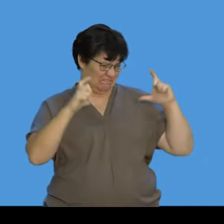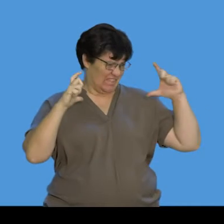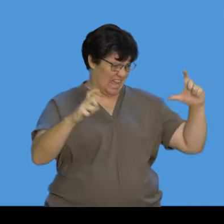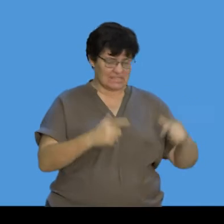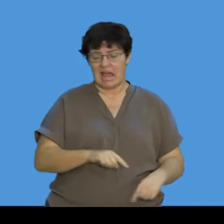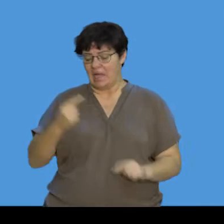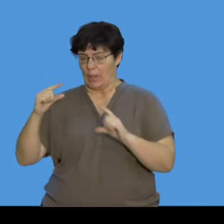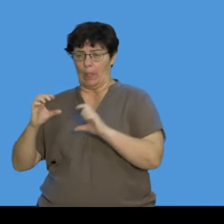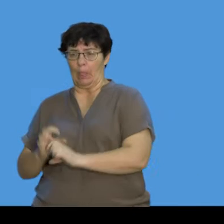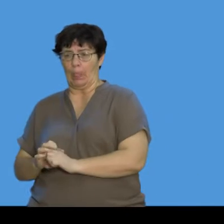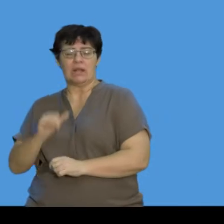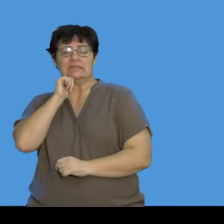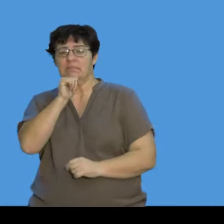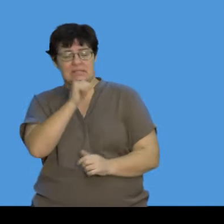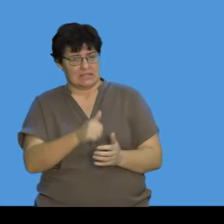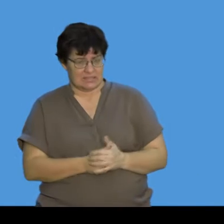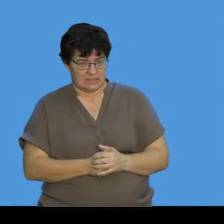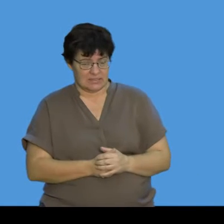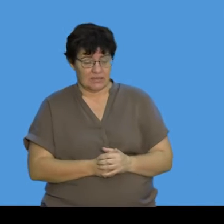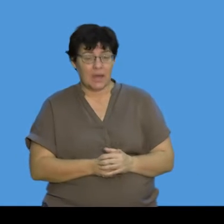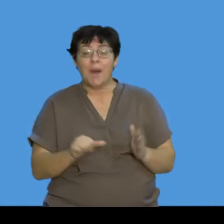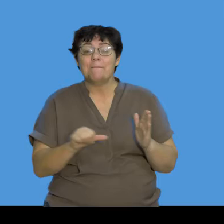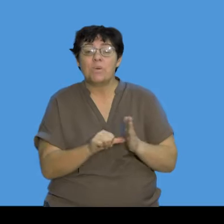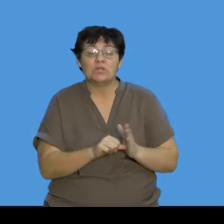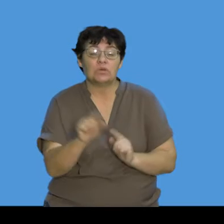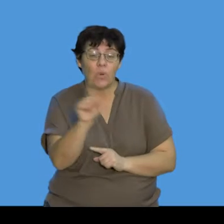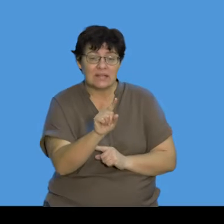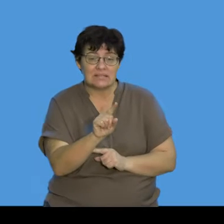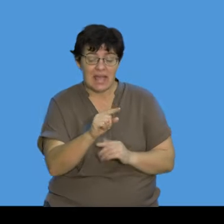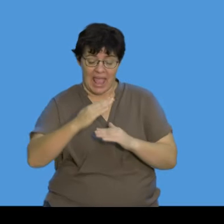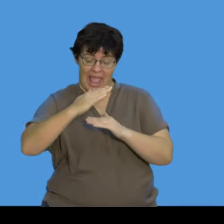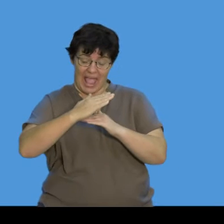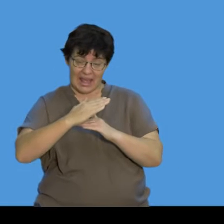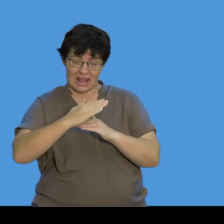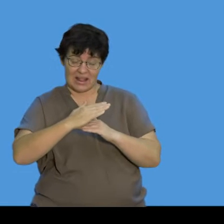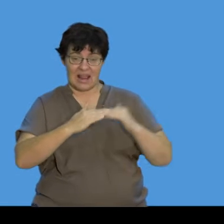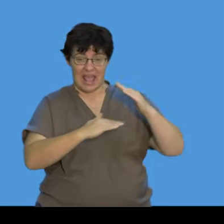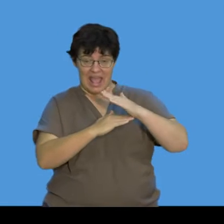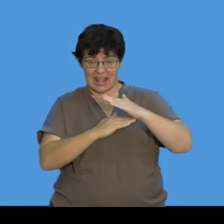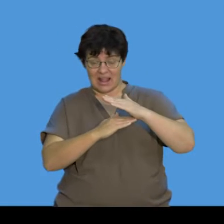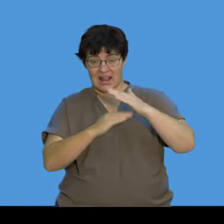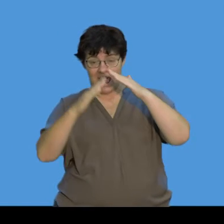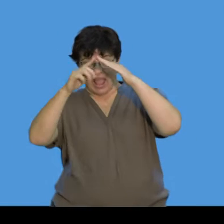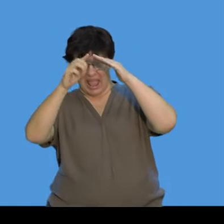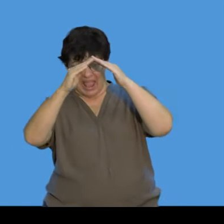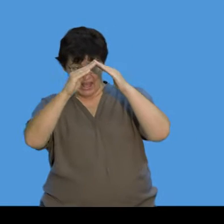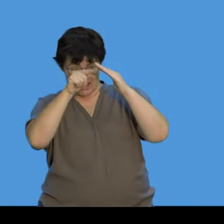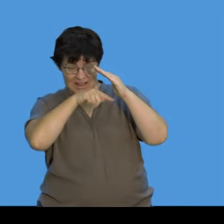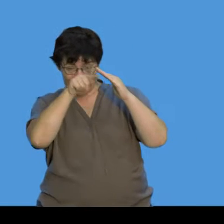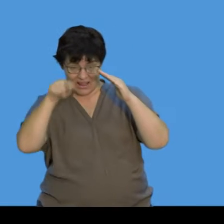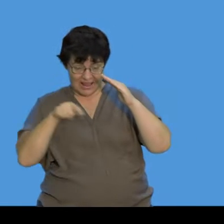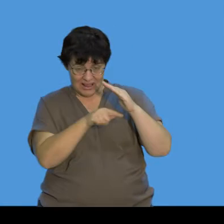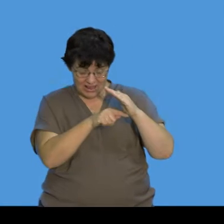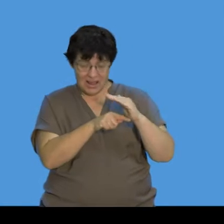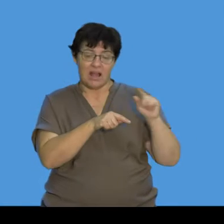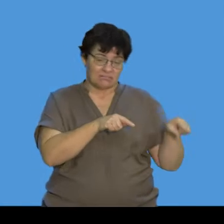very small, it doesn't matter. As long as the three angles in those two shapes are equal to each other,